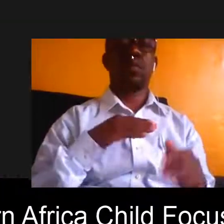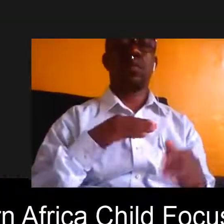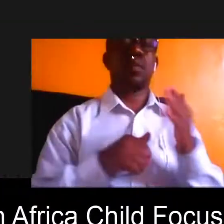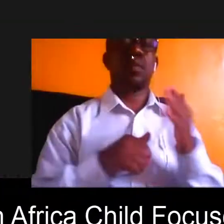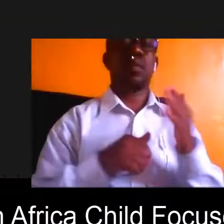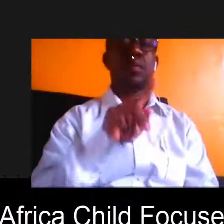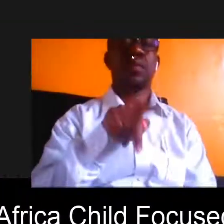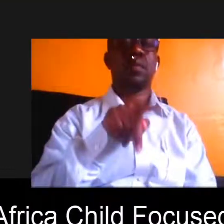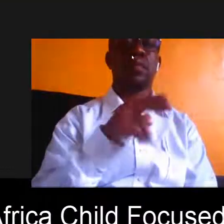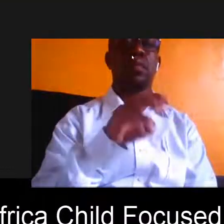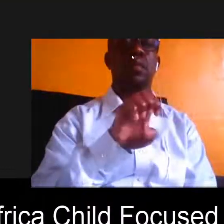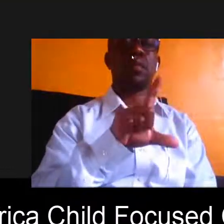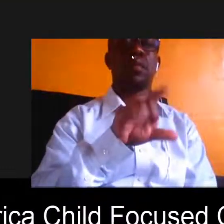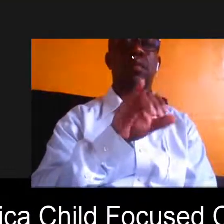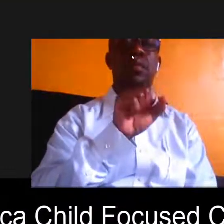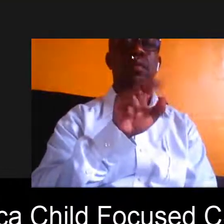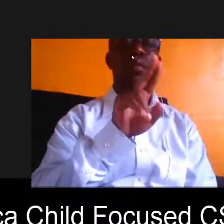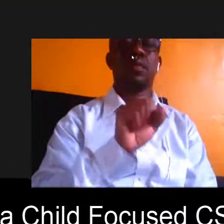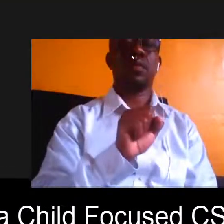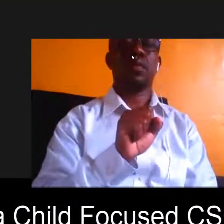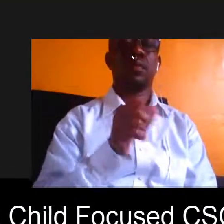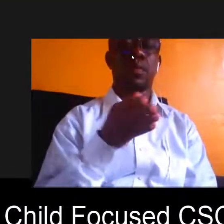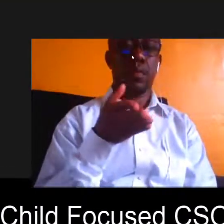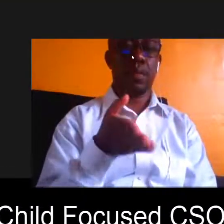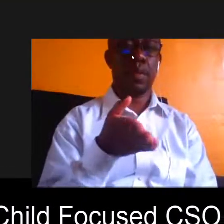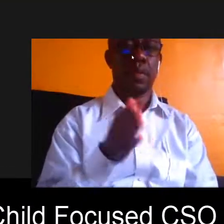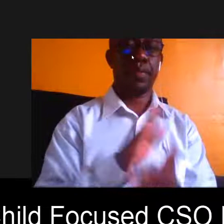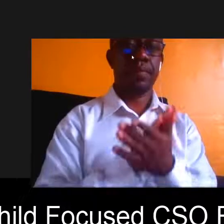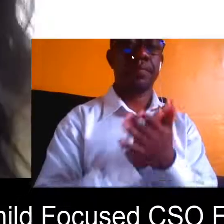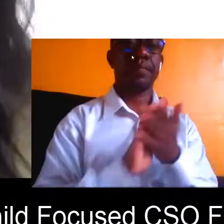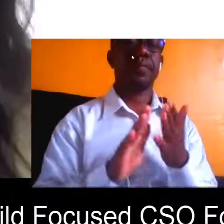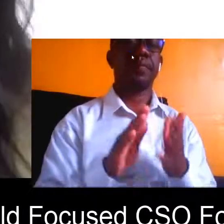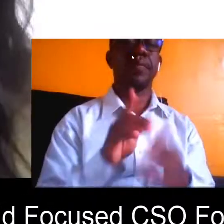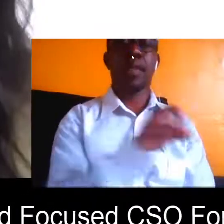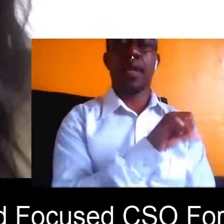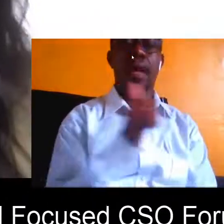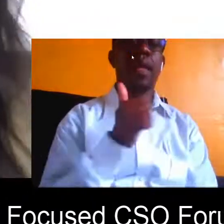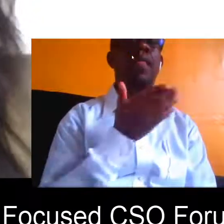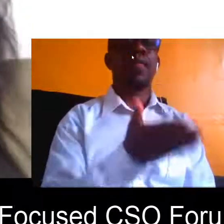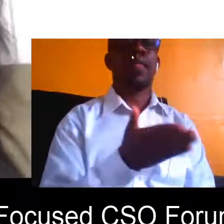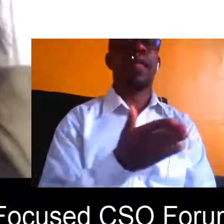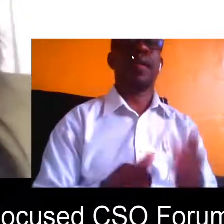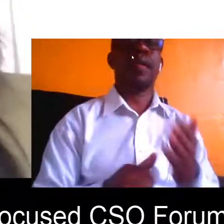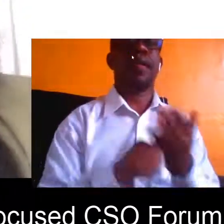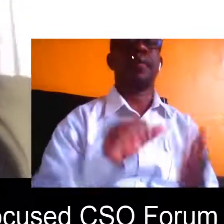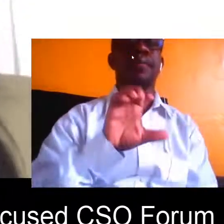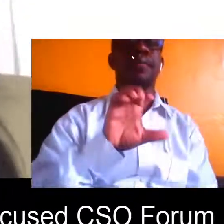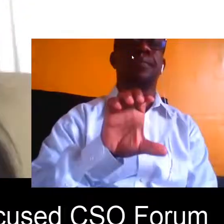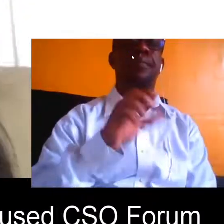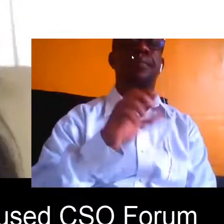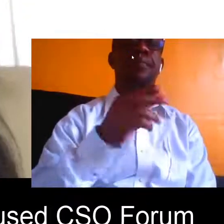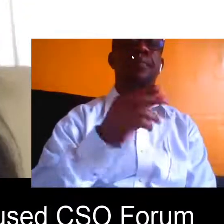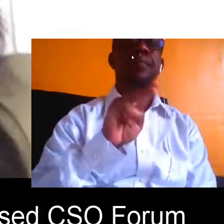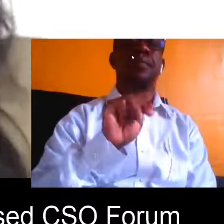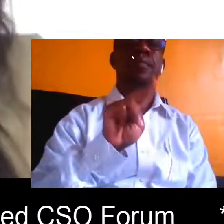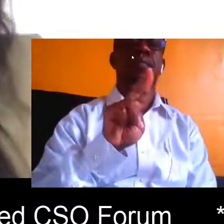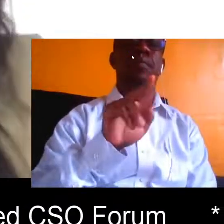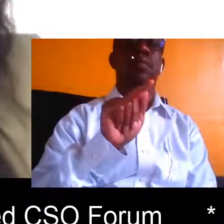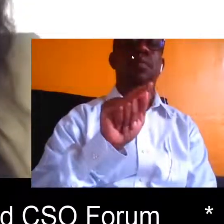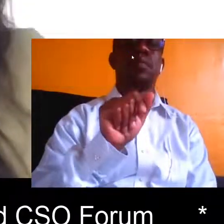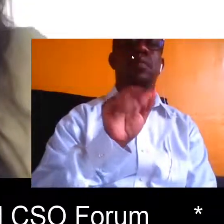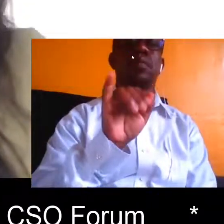Also not yet, but Chengtai is present. Chengtai is present. Okay. Yes. So we will